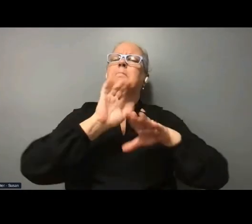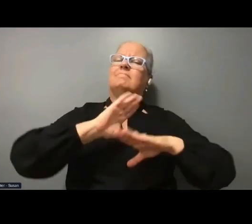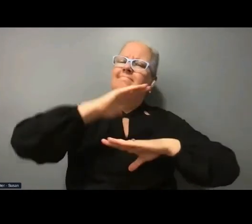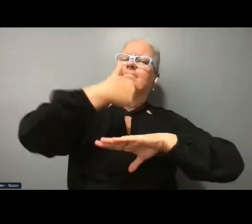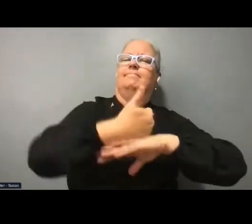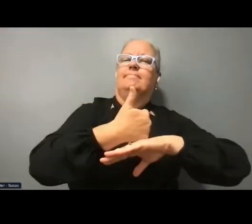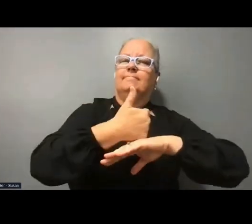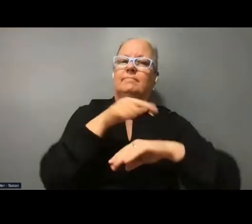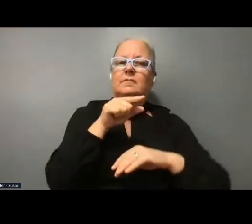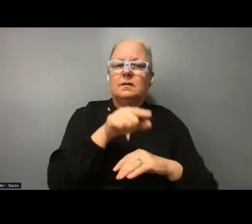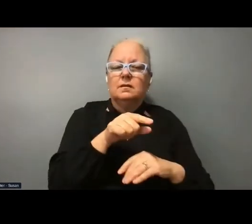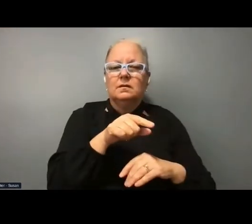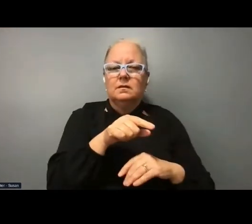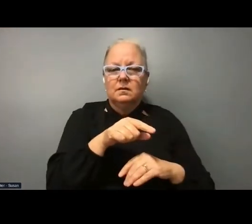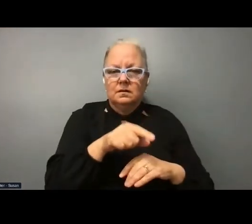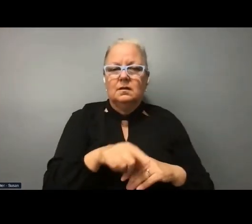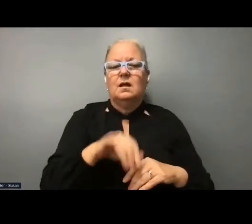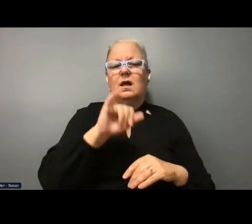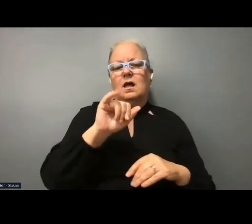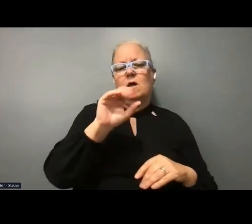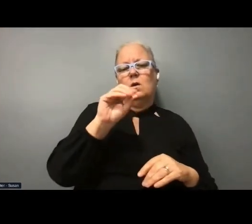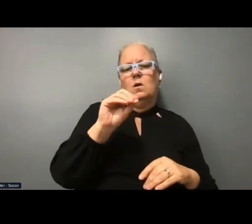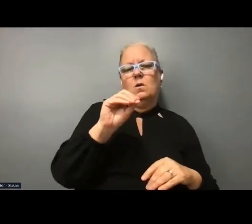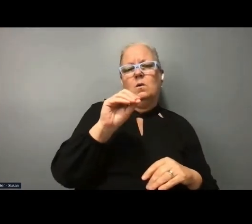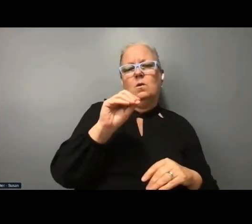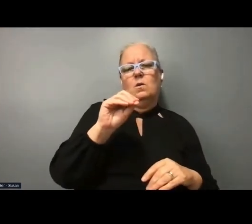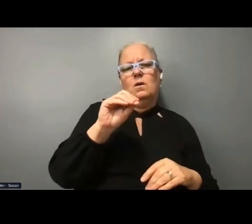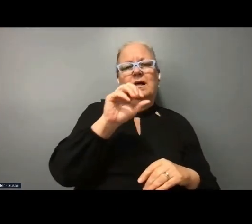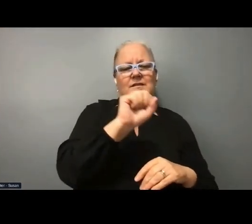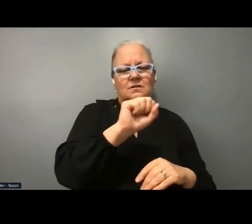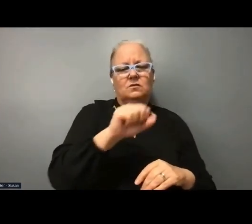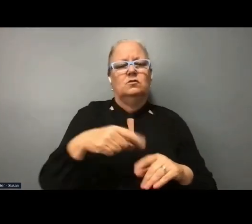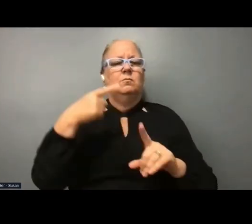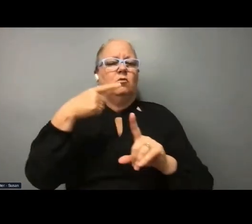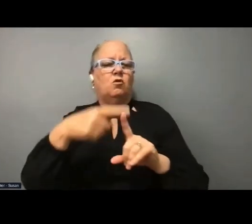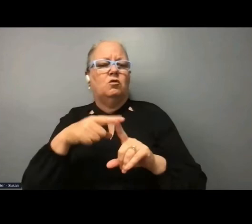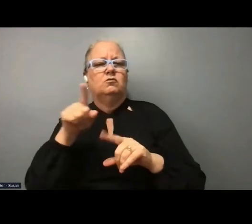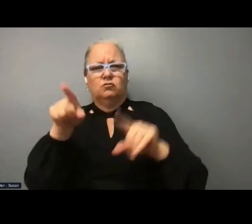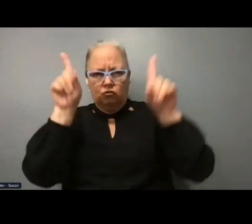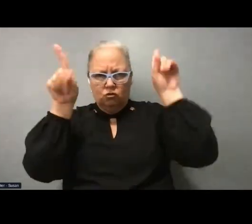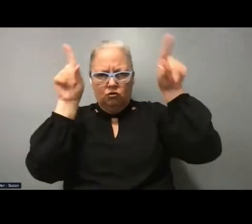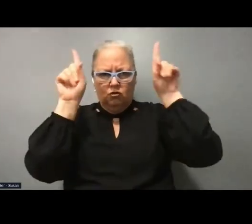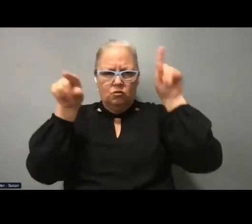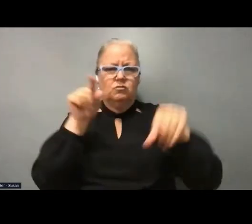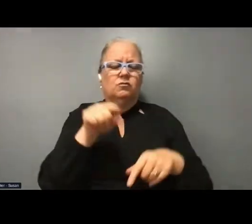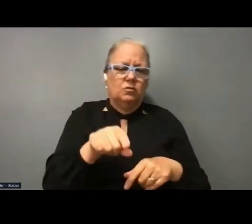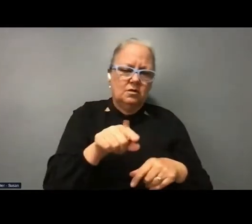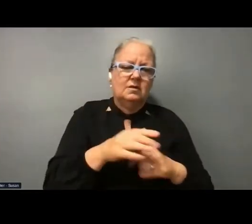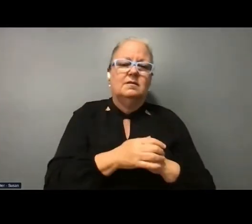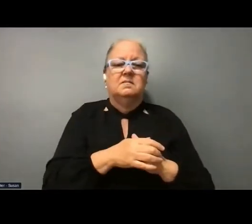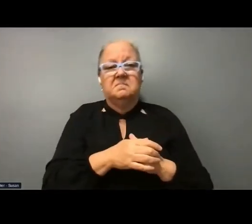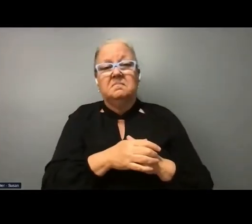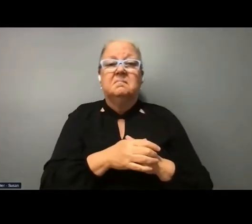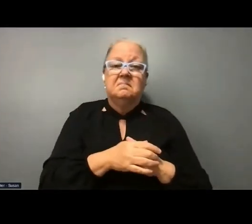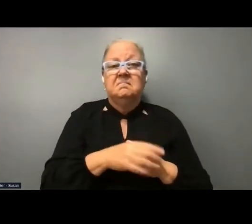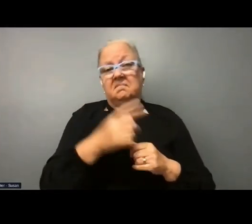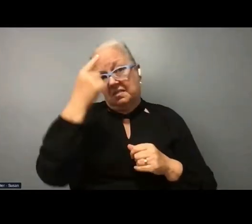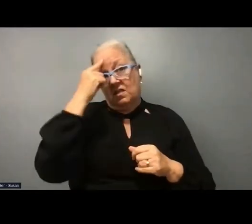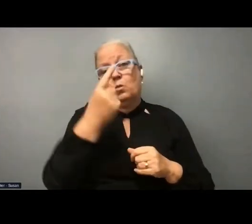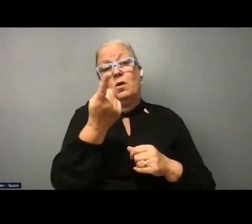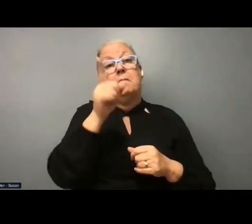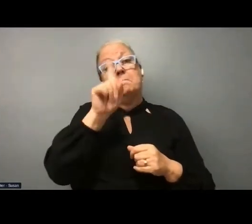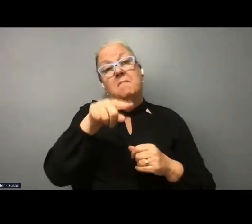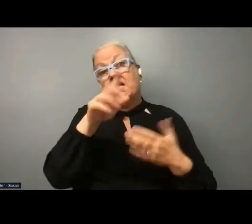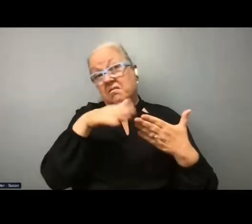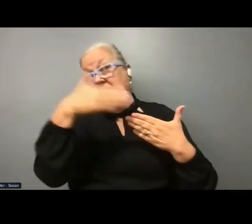for iOS and Android as well. So it might be activated and happening within the next month. Yeah.